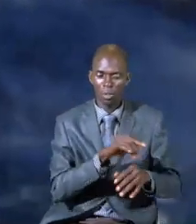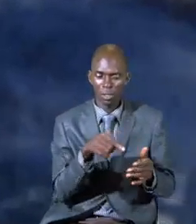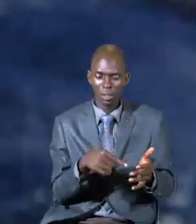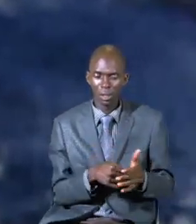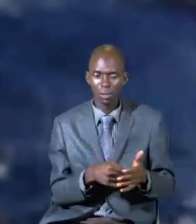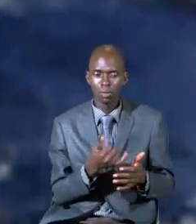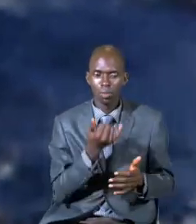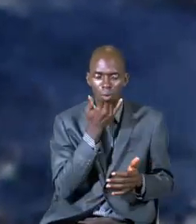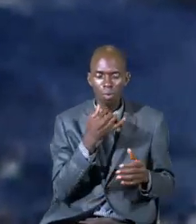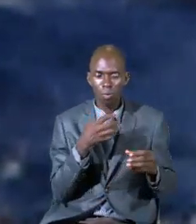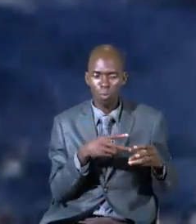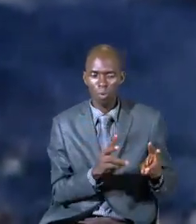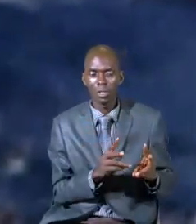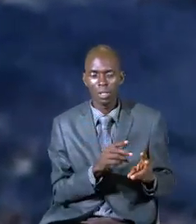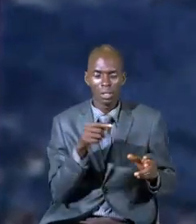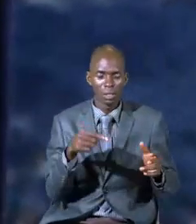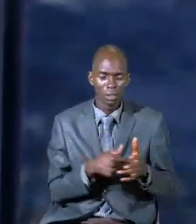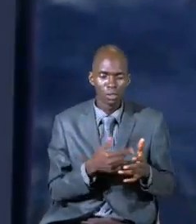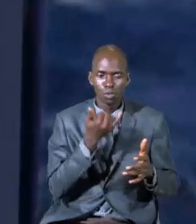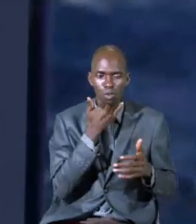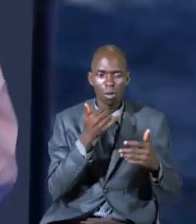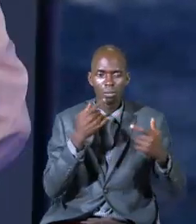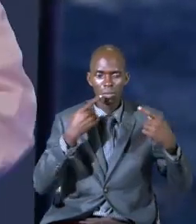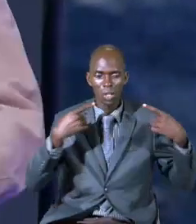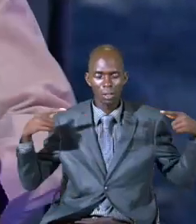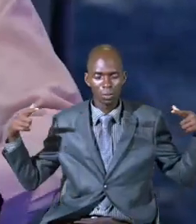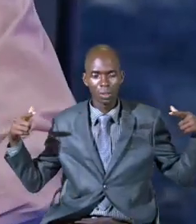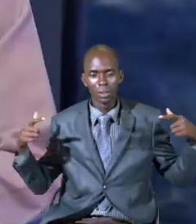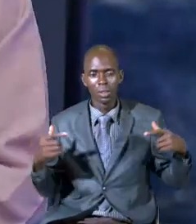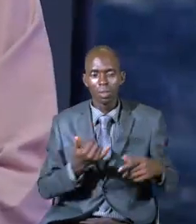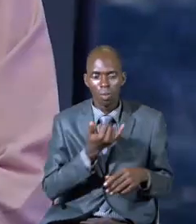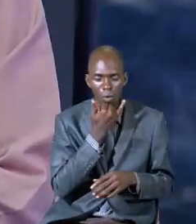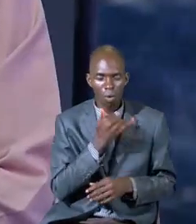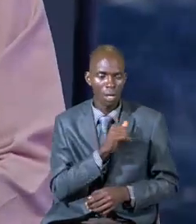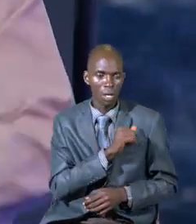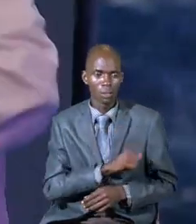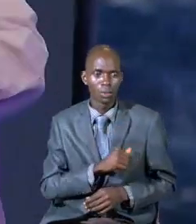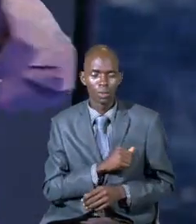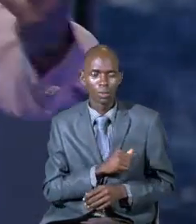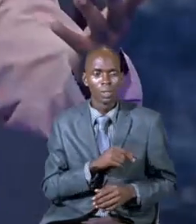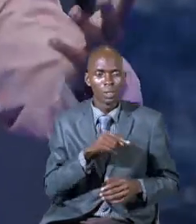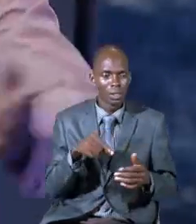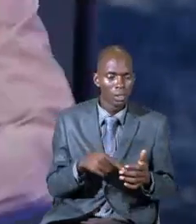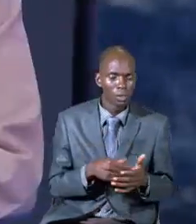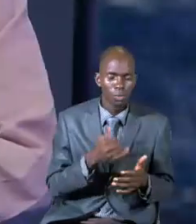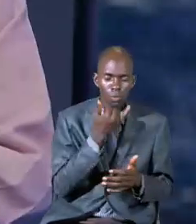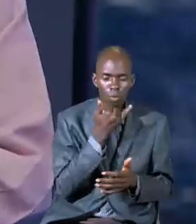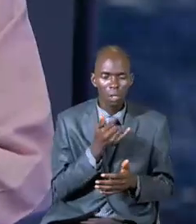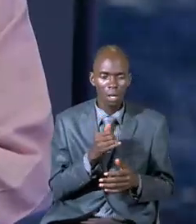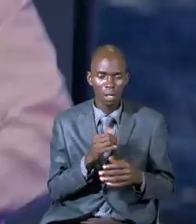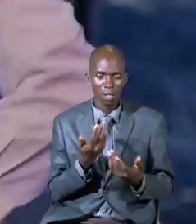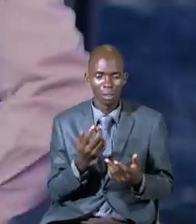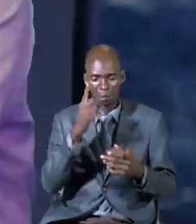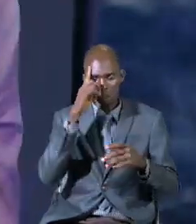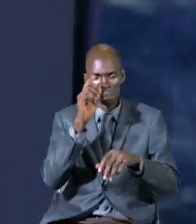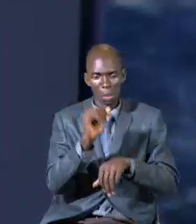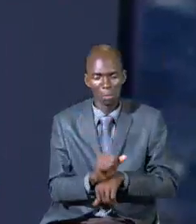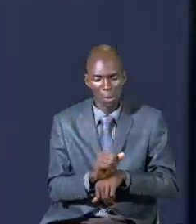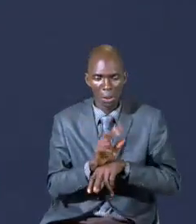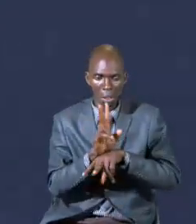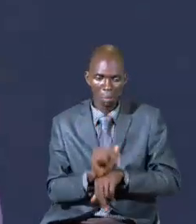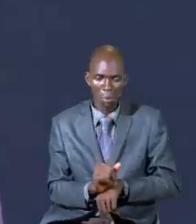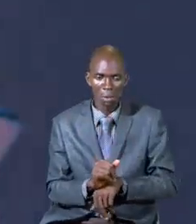same attitude, this same habit, this same drinking, the same wasting of time, if I